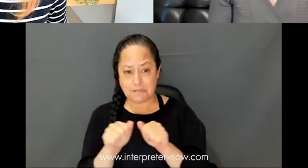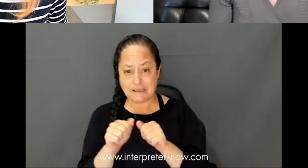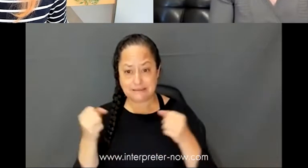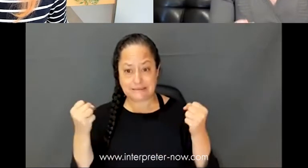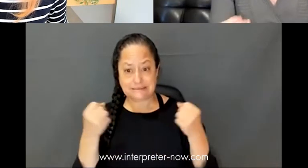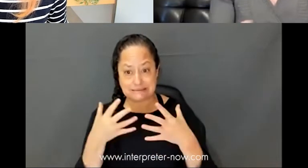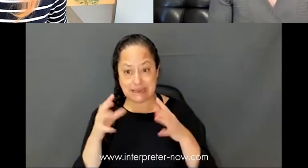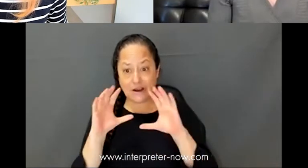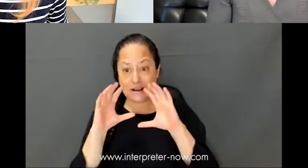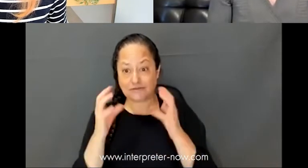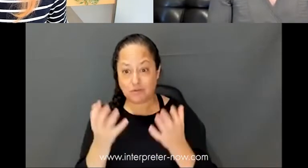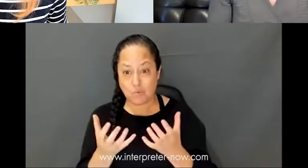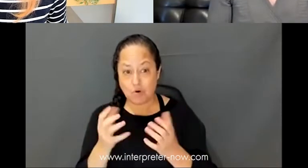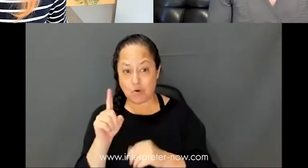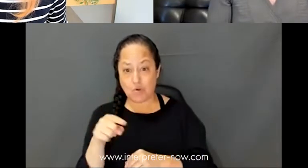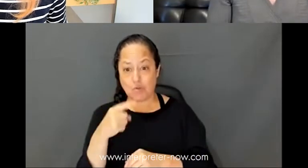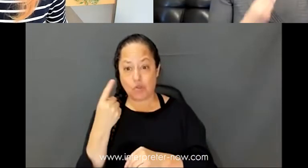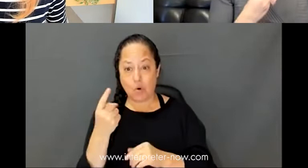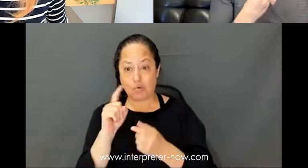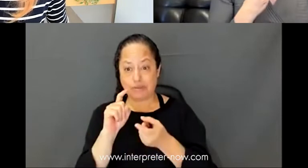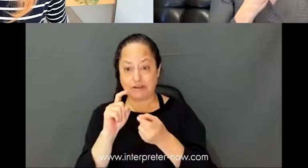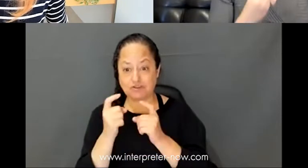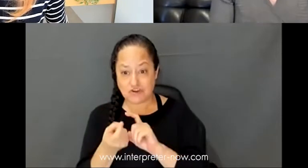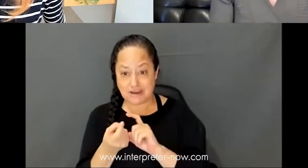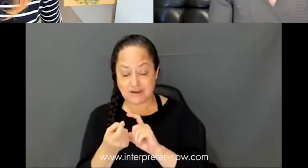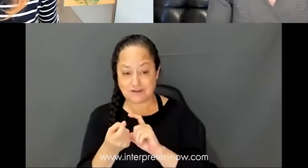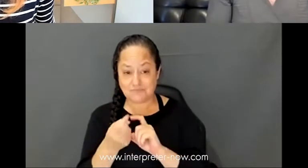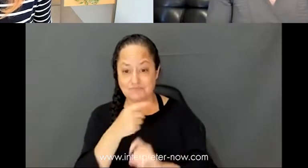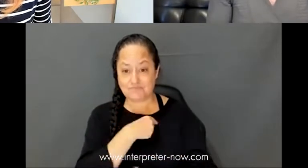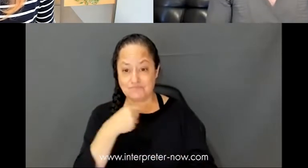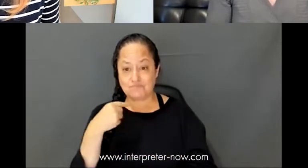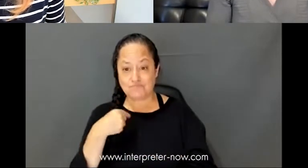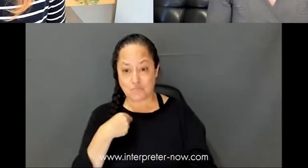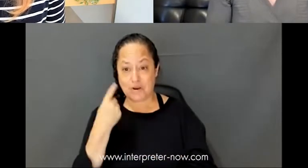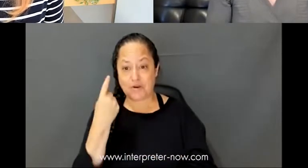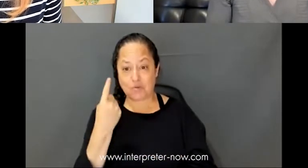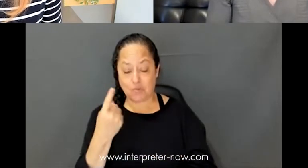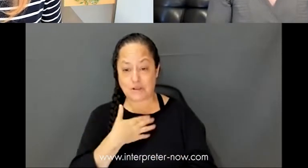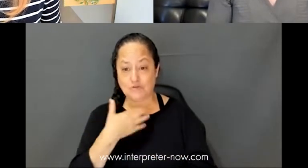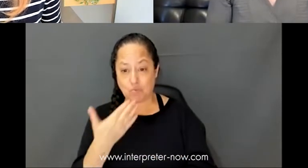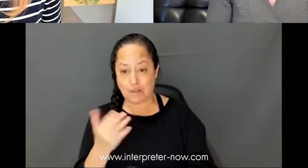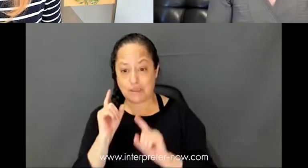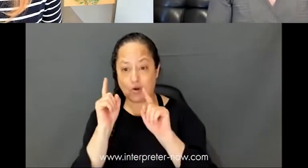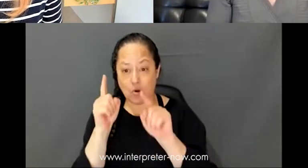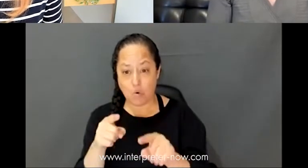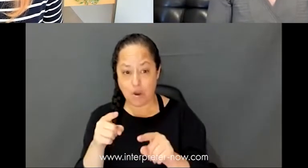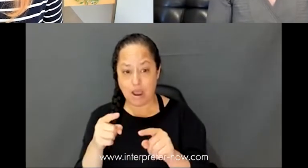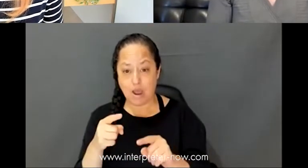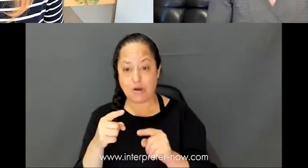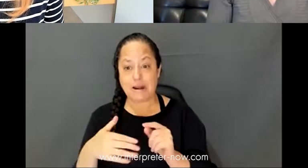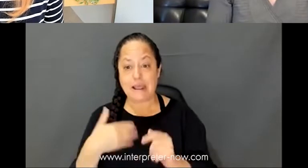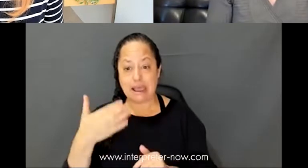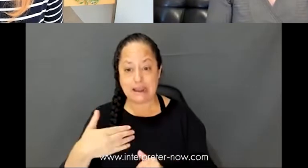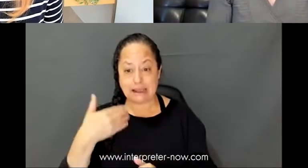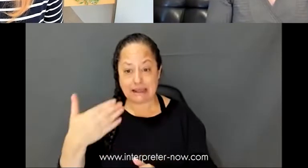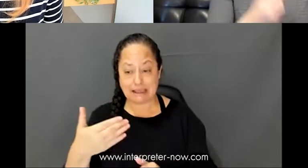world is, the only way that it changes is if we are the ones that are willing to go out and occasionally make a sacrifice.